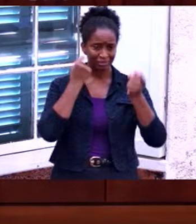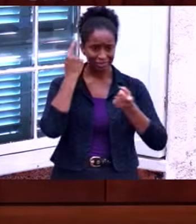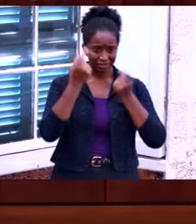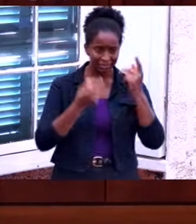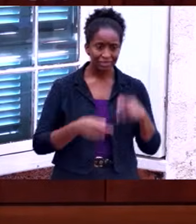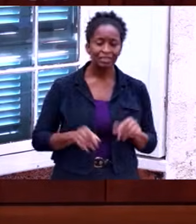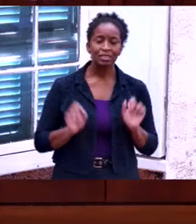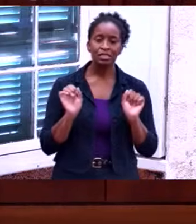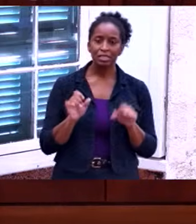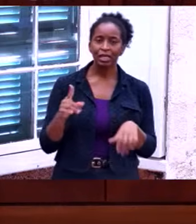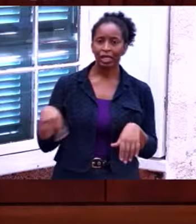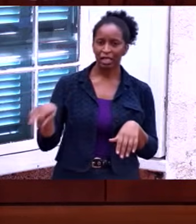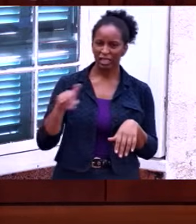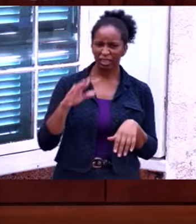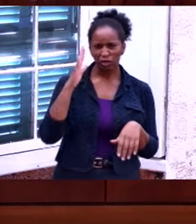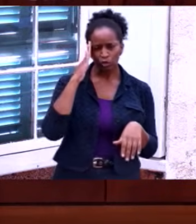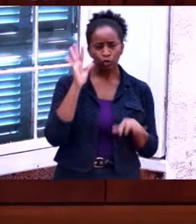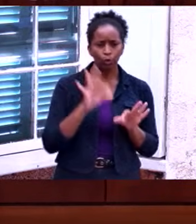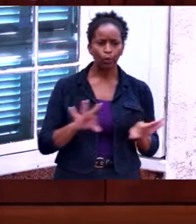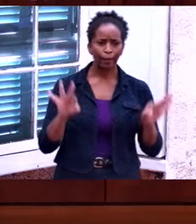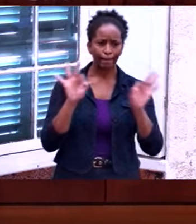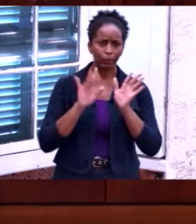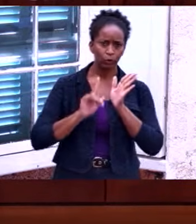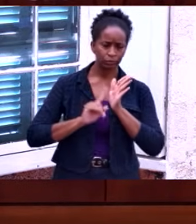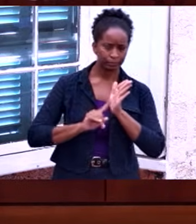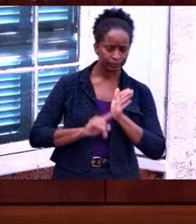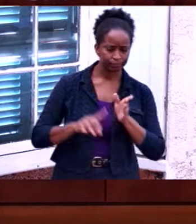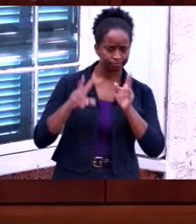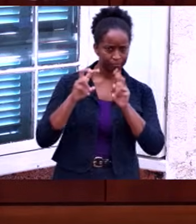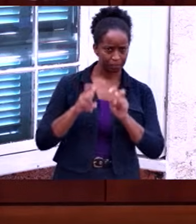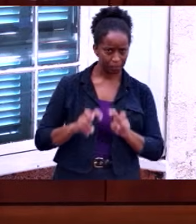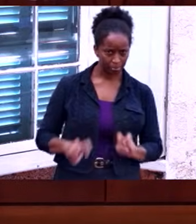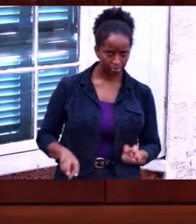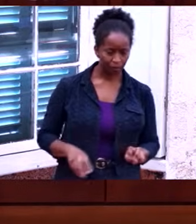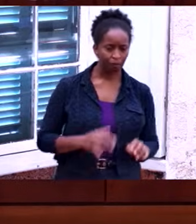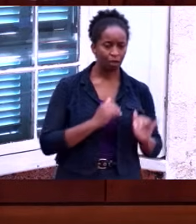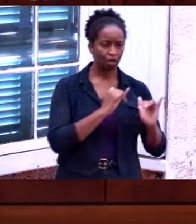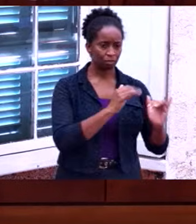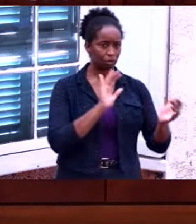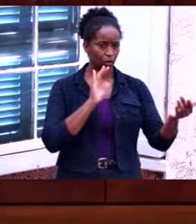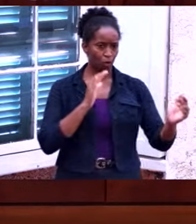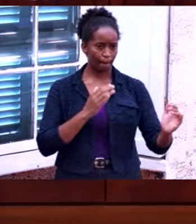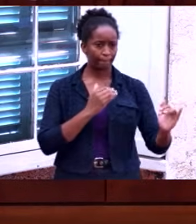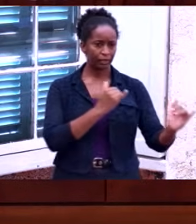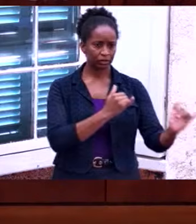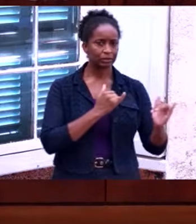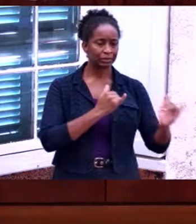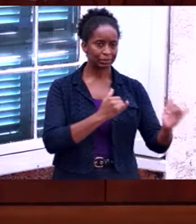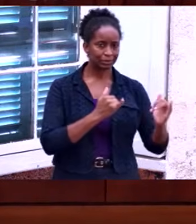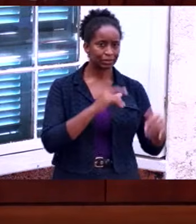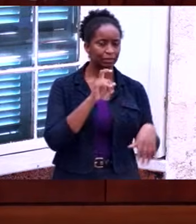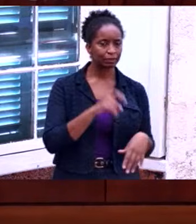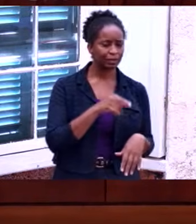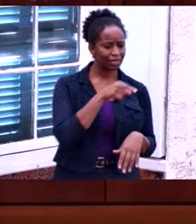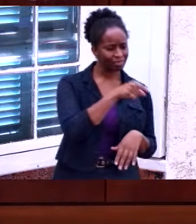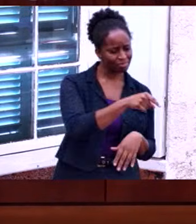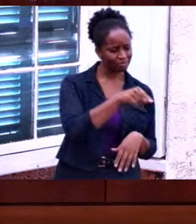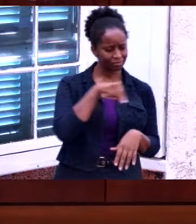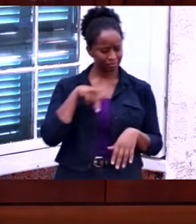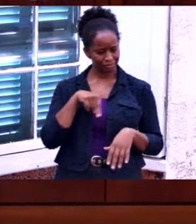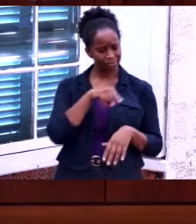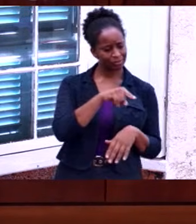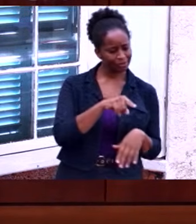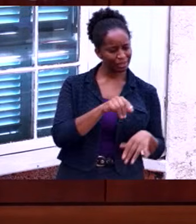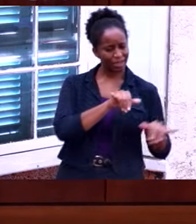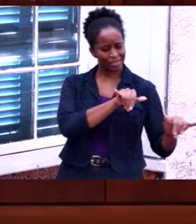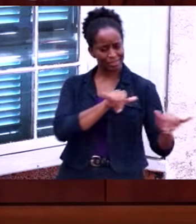and analysis that compares apples with apples and oranges with oranges. And so, Mr. President, the appointment of a Senate is